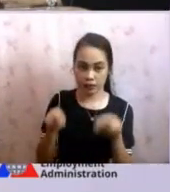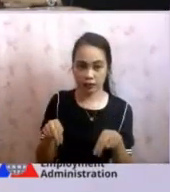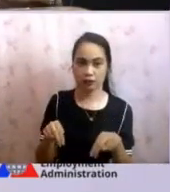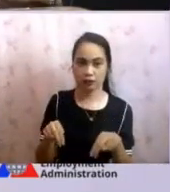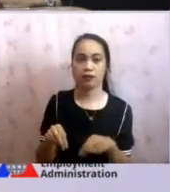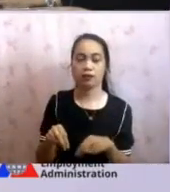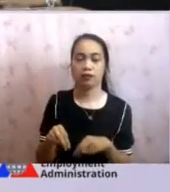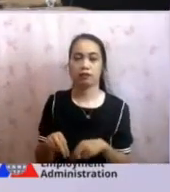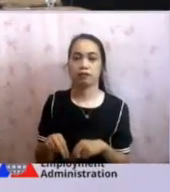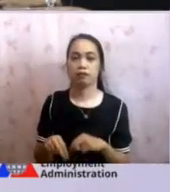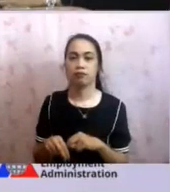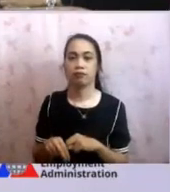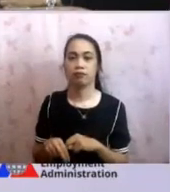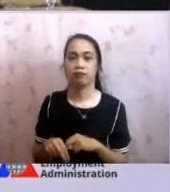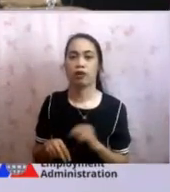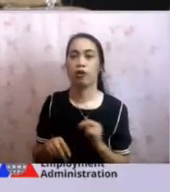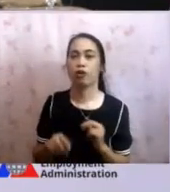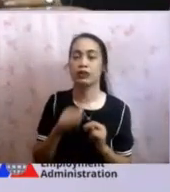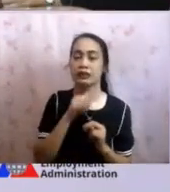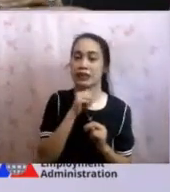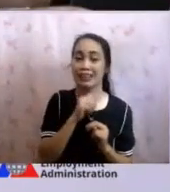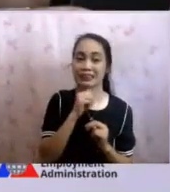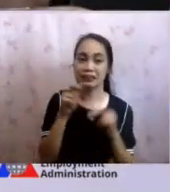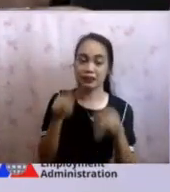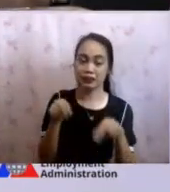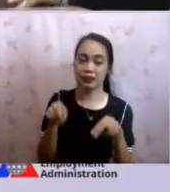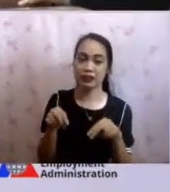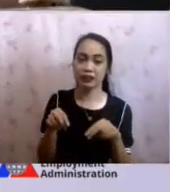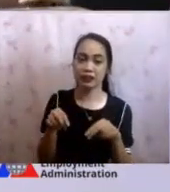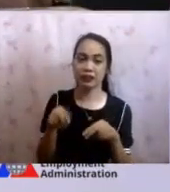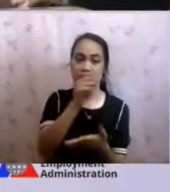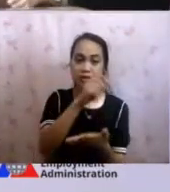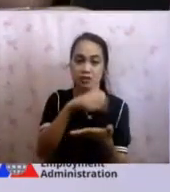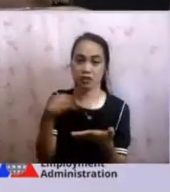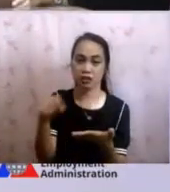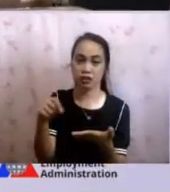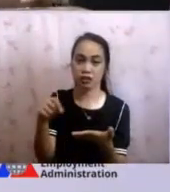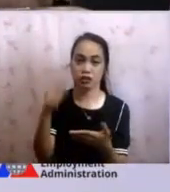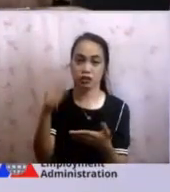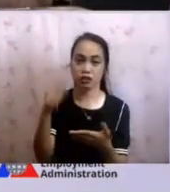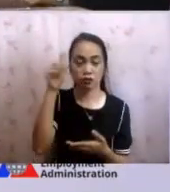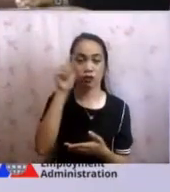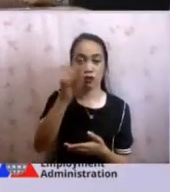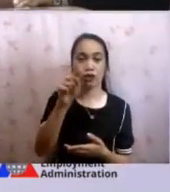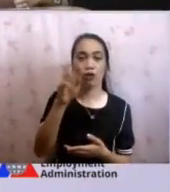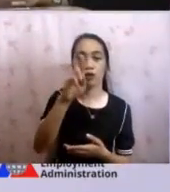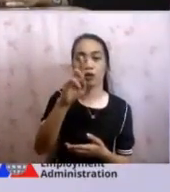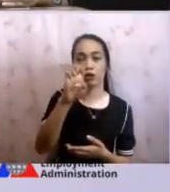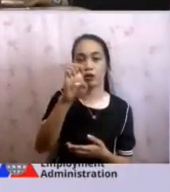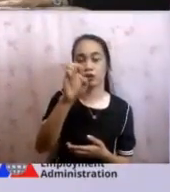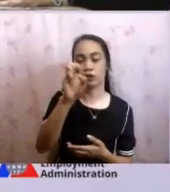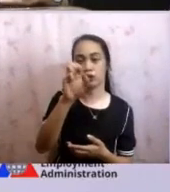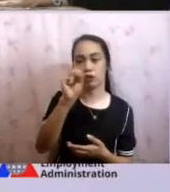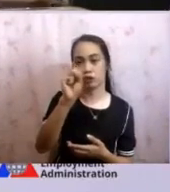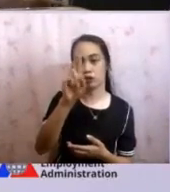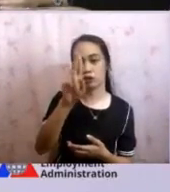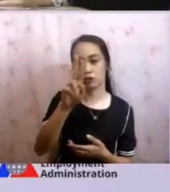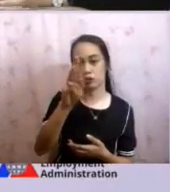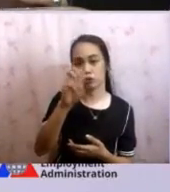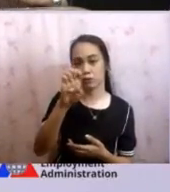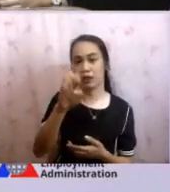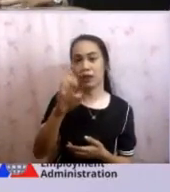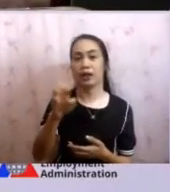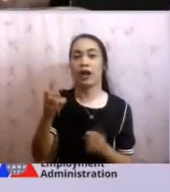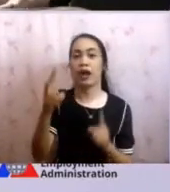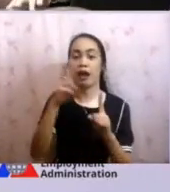the resume is not a letter, so it doesn't require your signature. That's why you need to have a cover letter